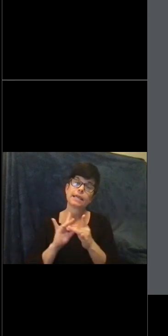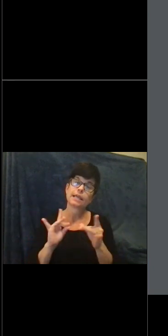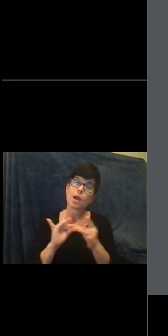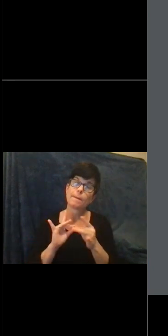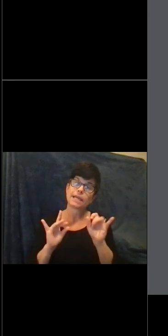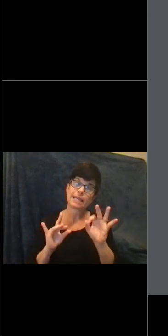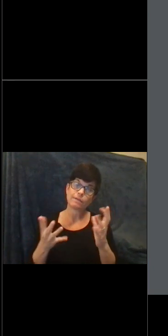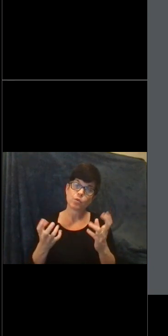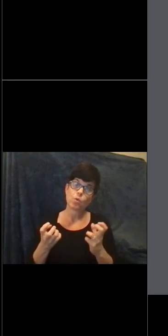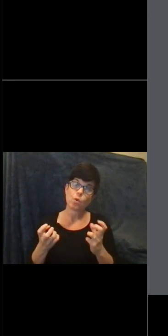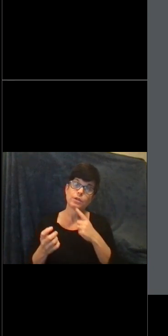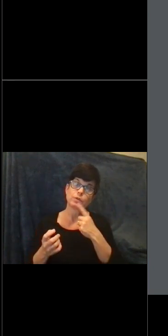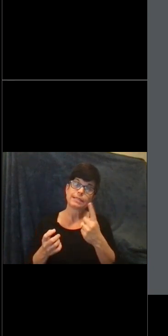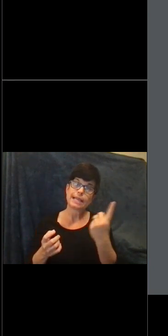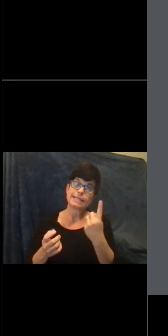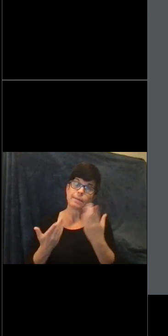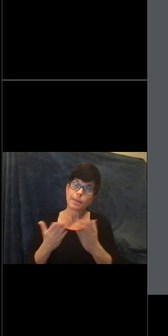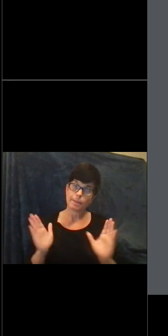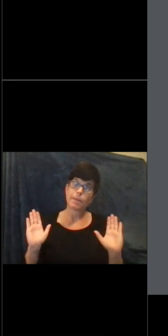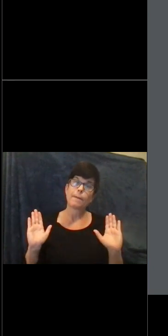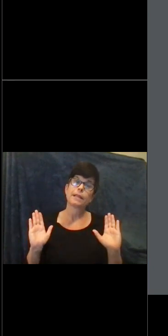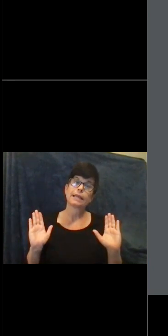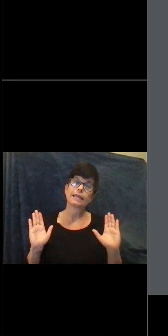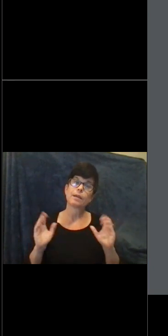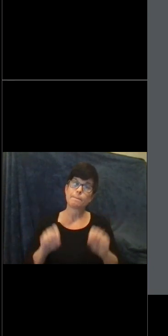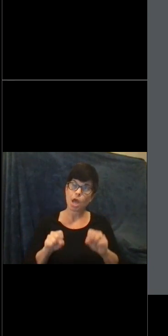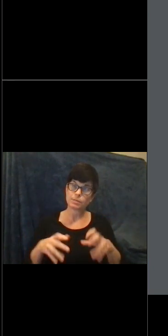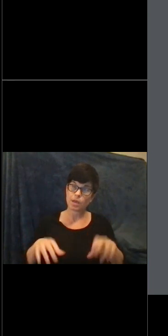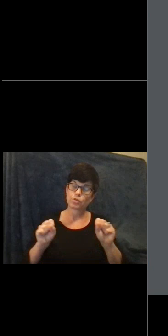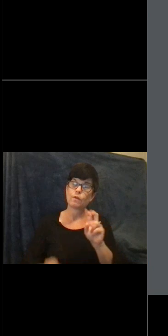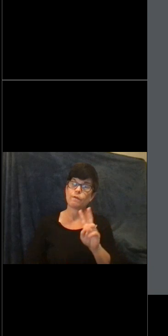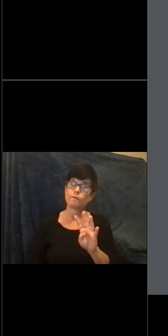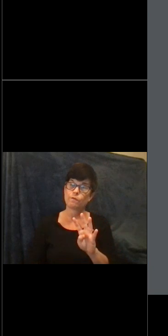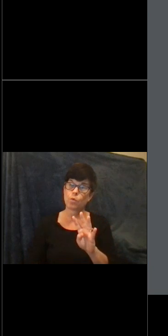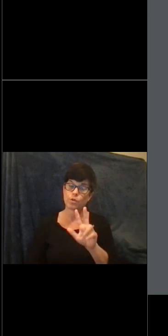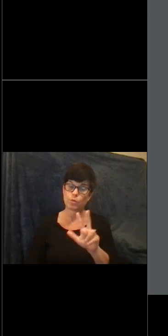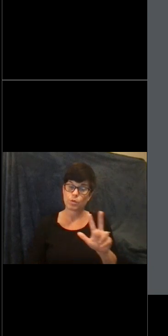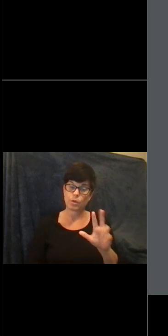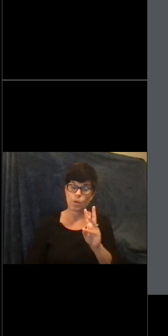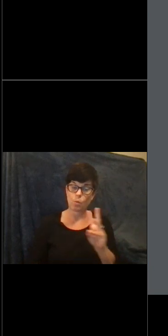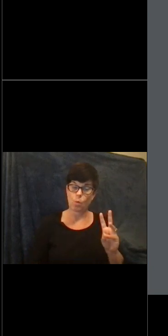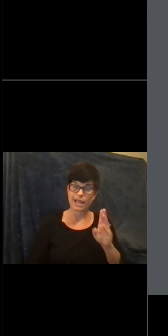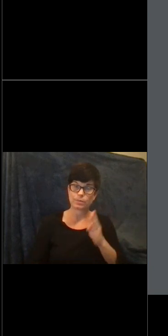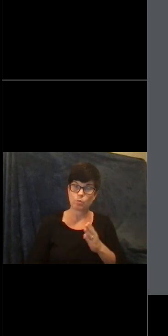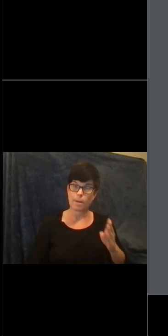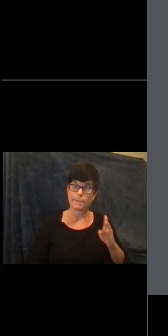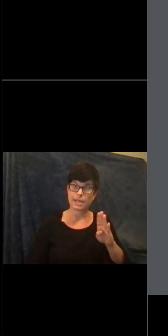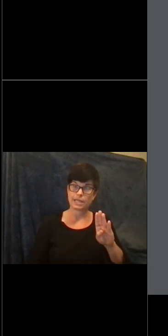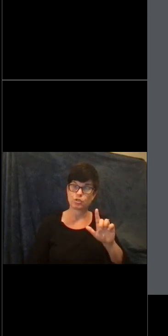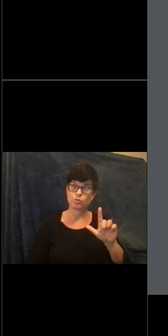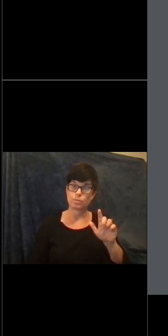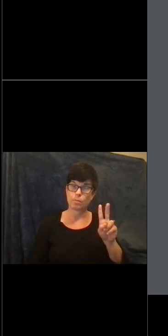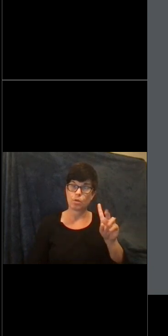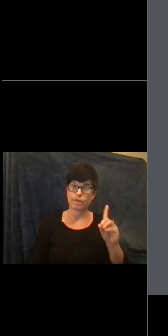possible acquisition of 433 West Boynton Beach Boulevard, now would be the time to approach the podium.